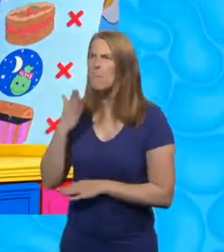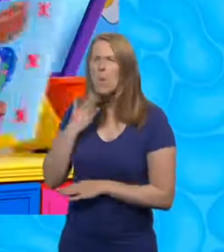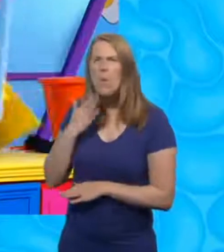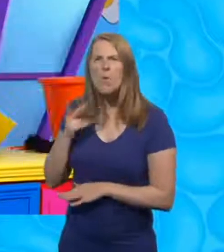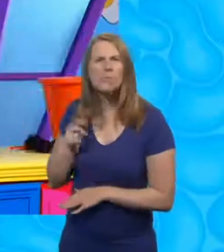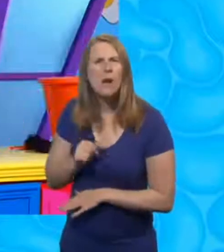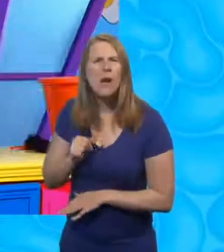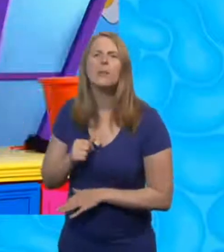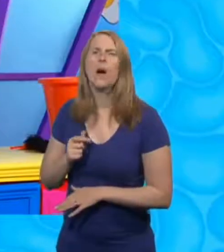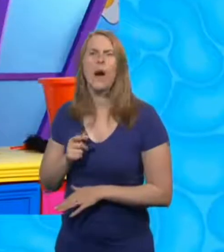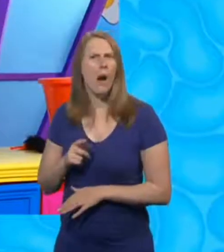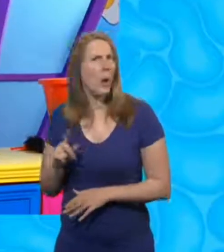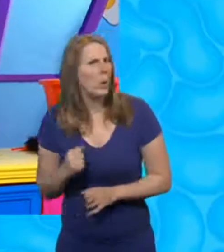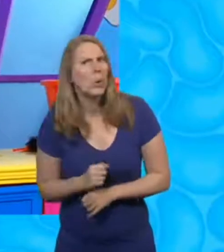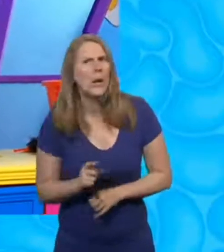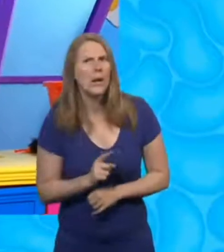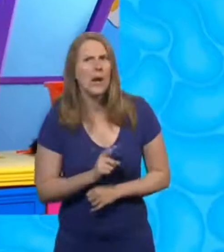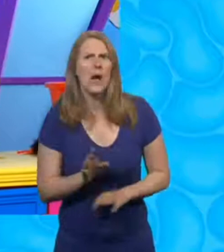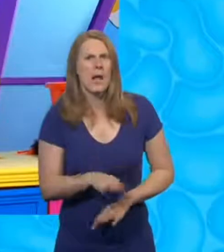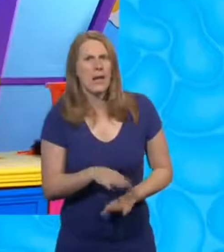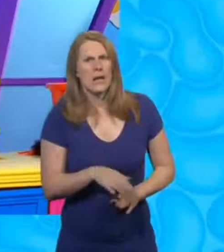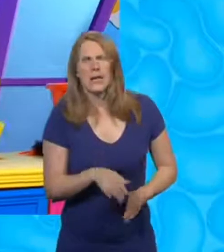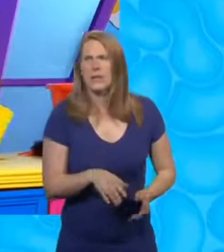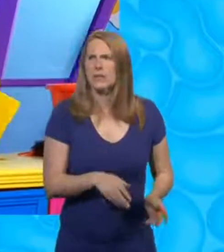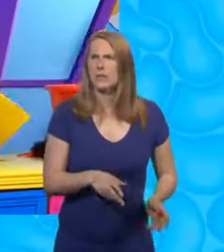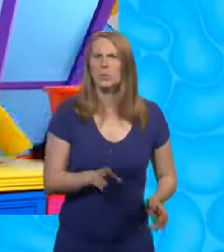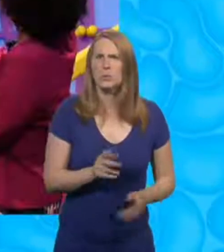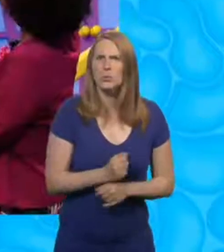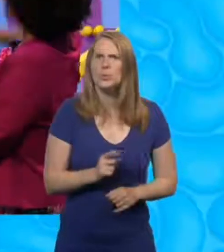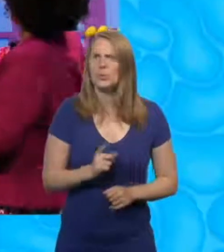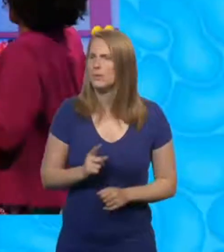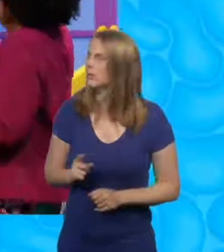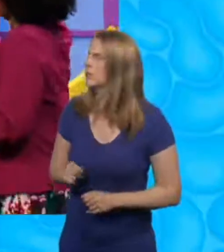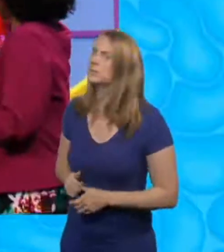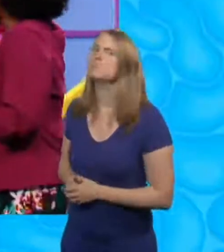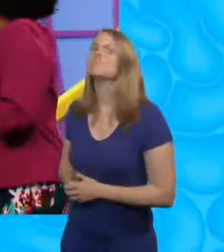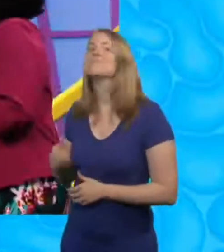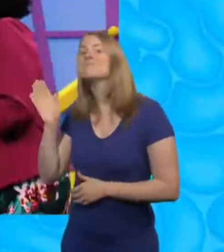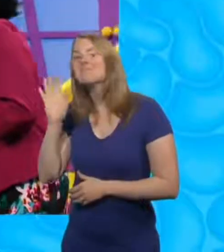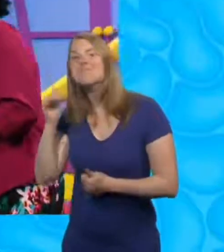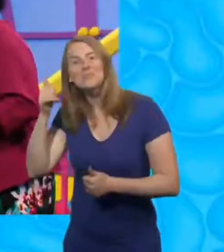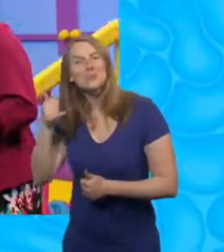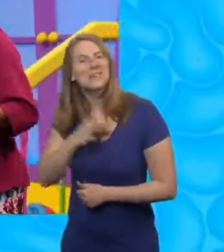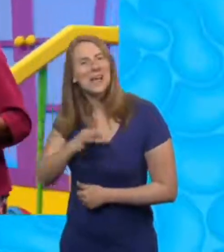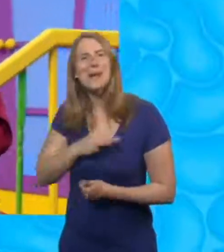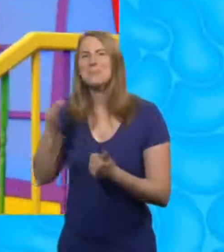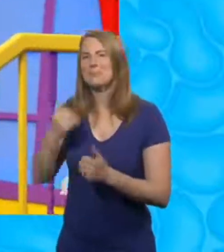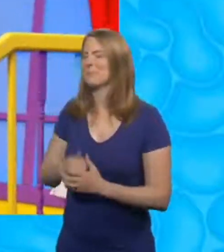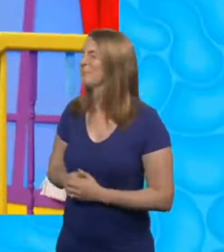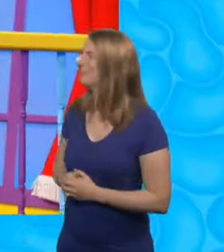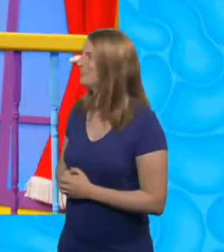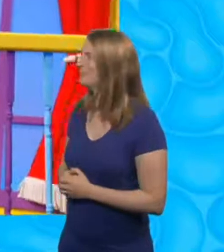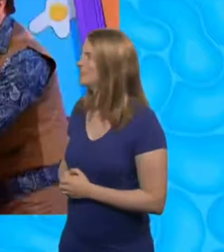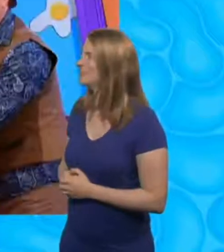bit boring, aren't they? What are you doing? Come back with those, little monster. What are you doing? Bye. Have a great time, Robert. I will do.